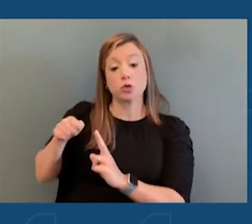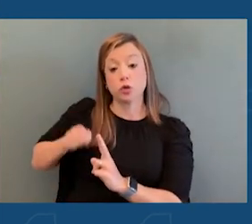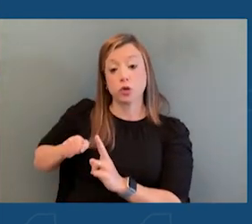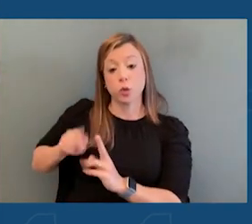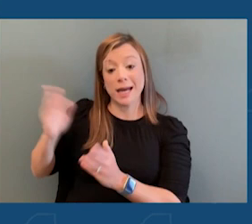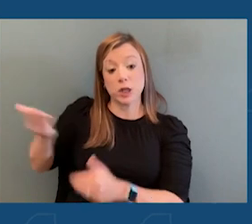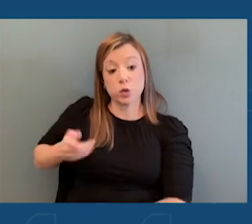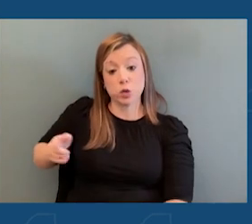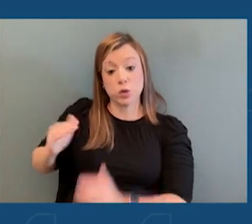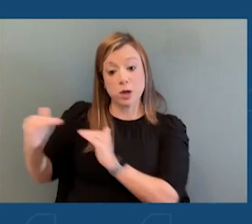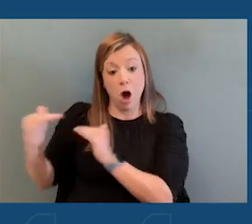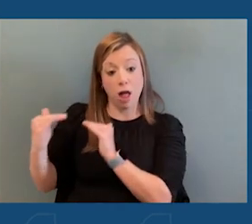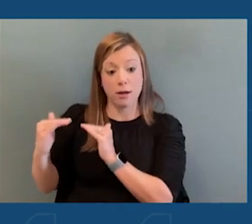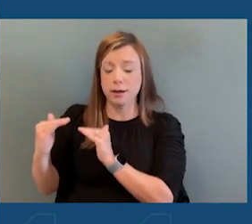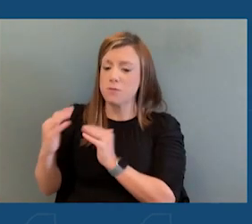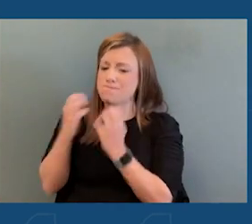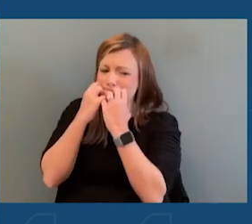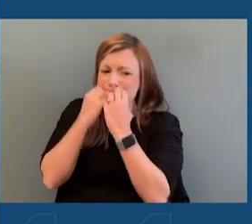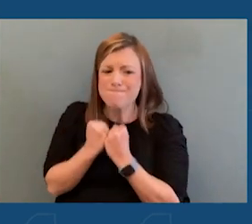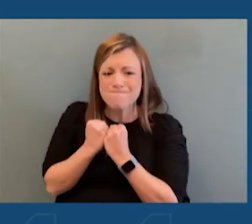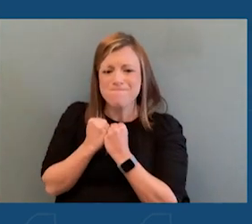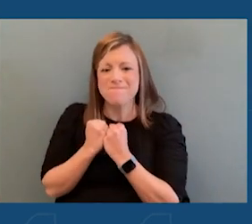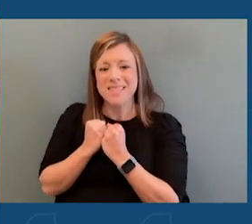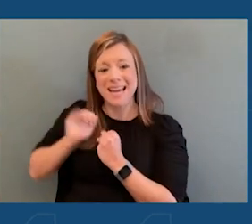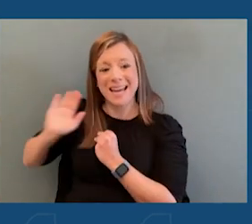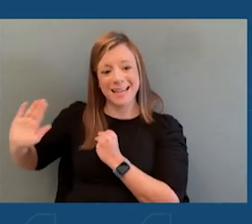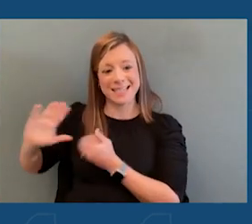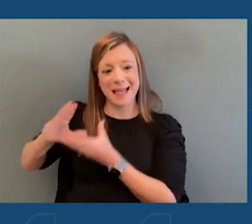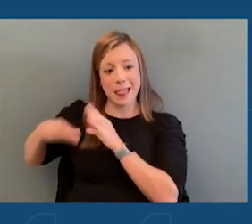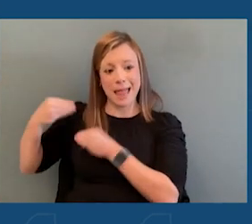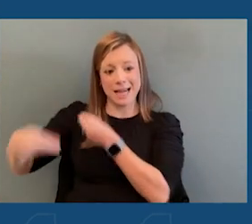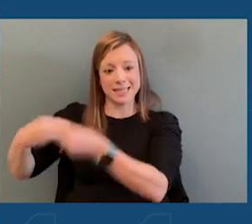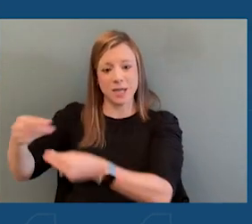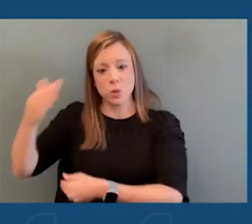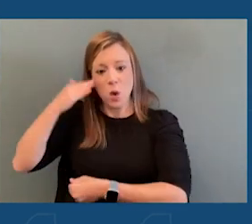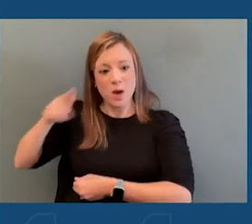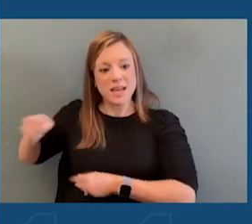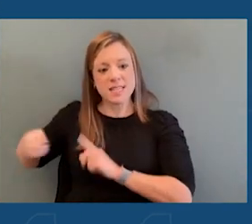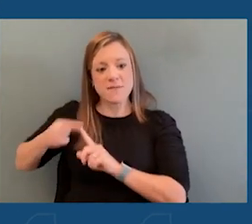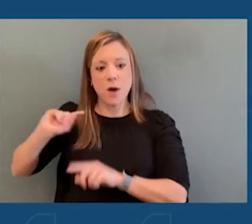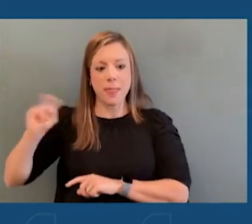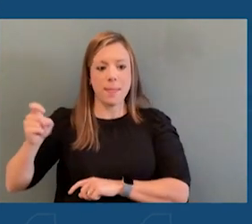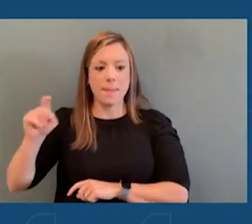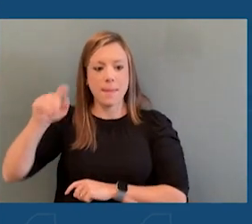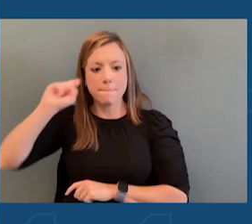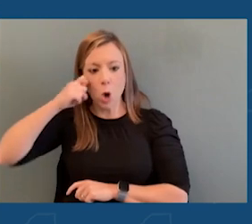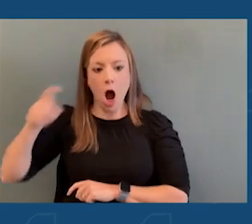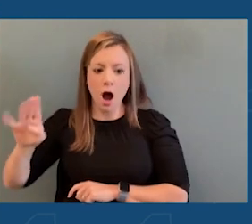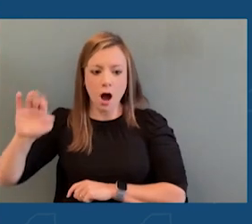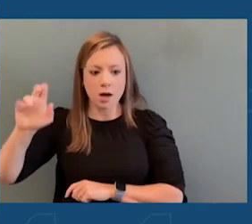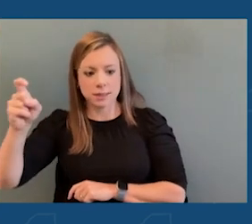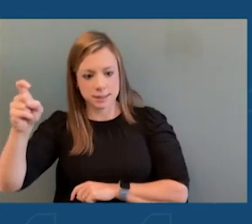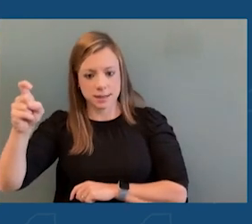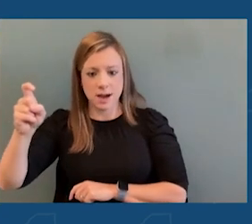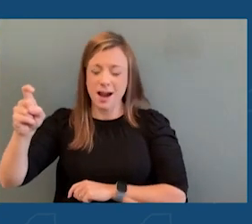beloved, someone whose legacy you all have known. He hails from the Bronx, but it's okay, we welcome you